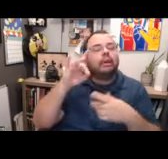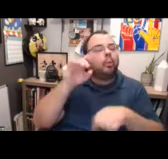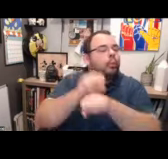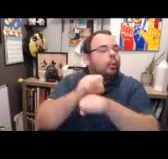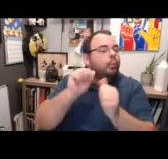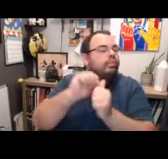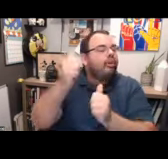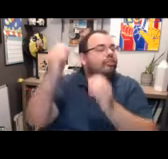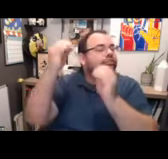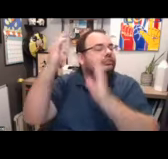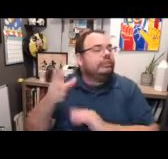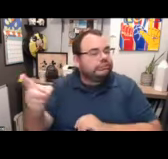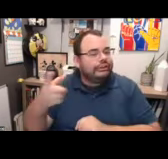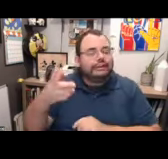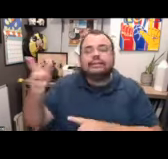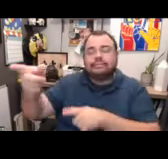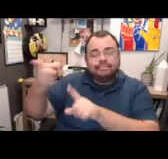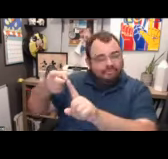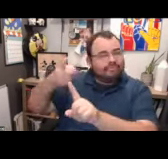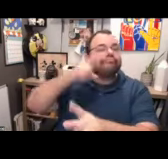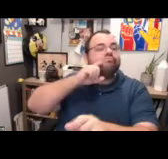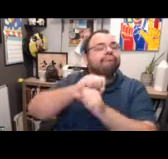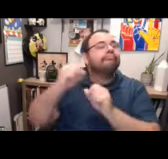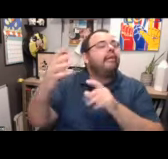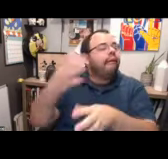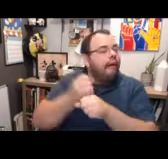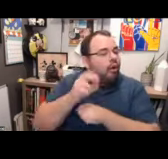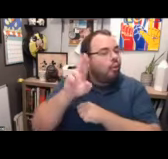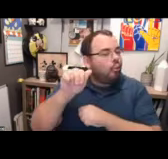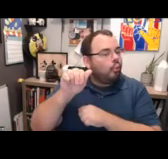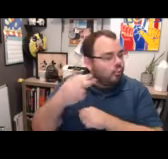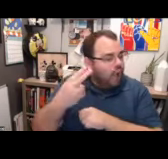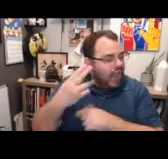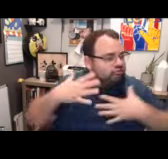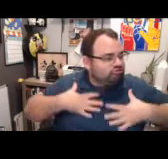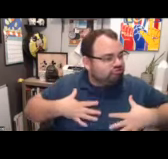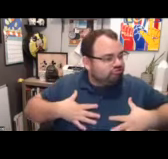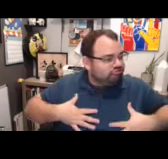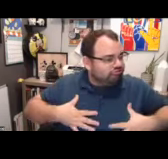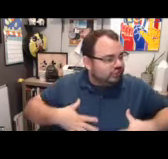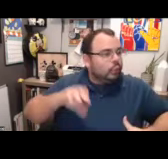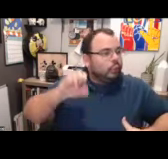And she remembered that she worked with another teacher.